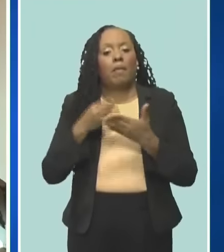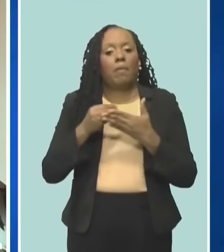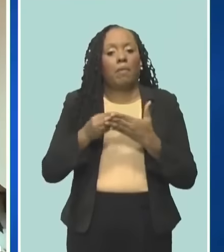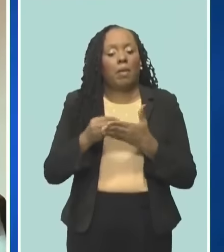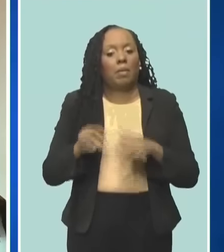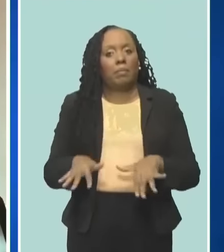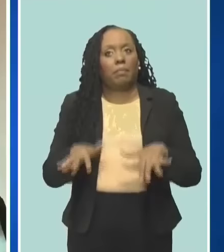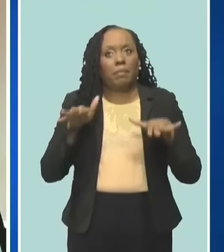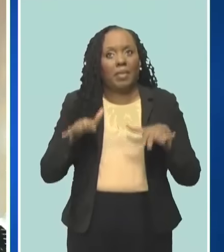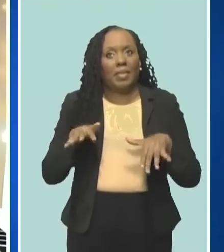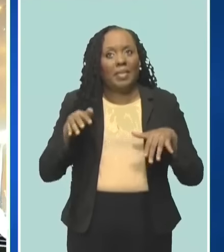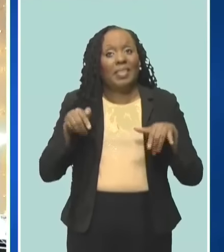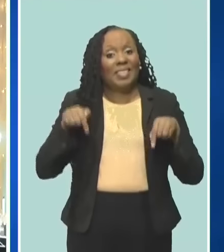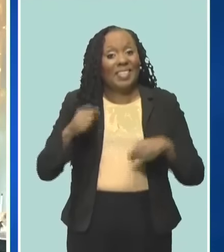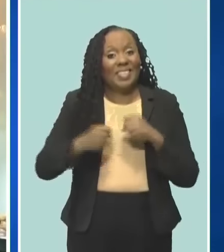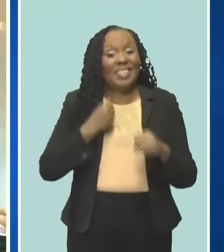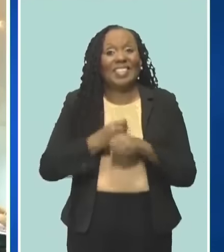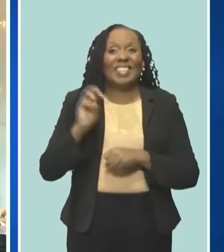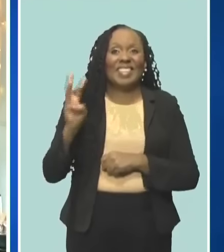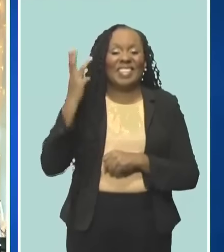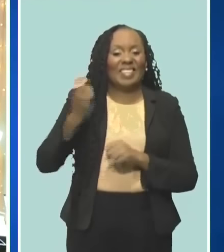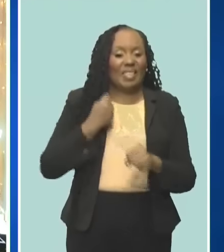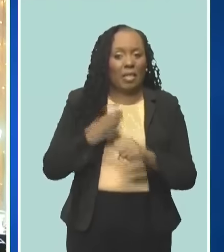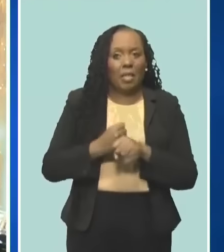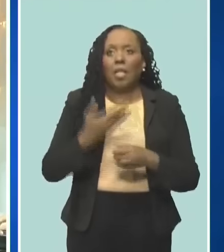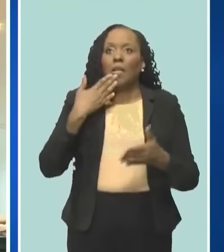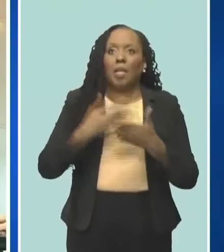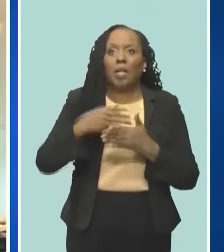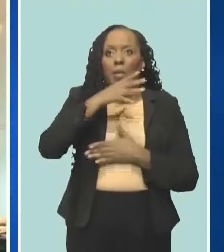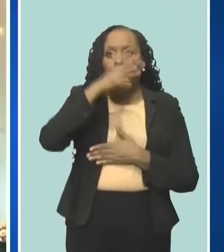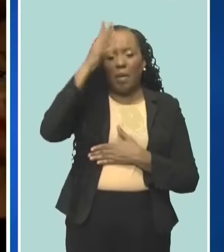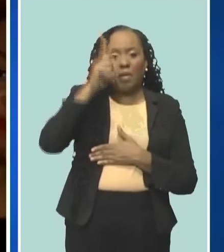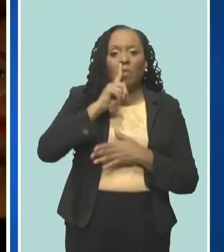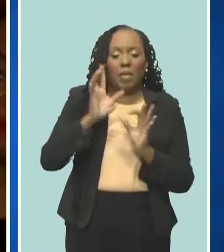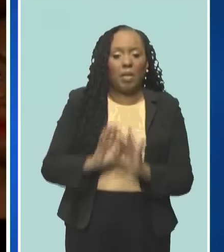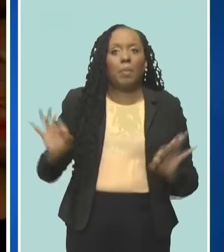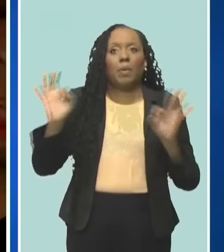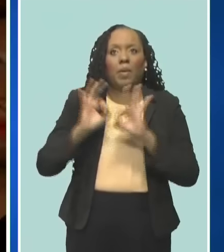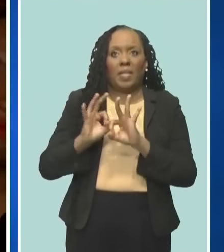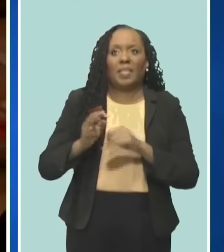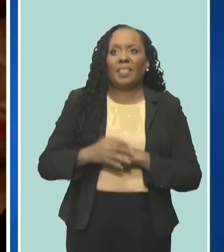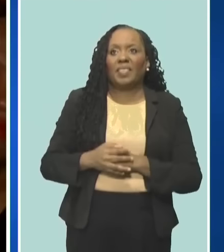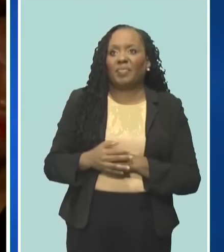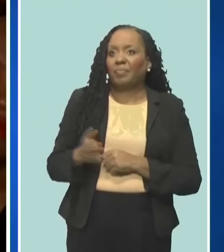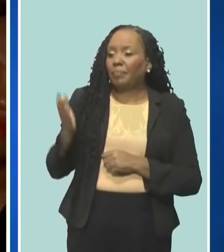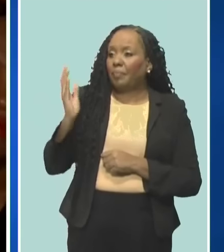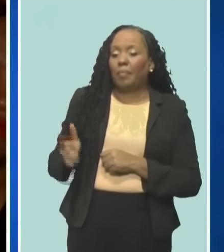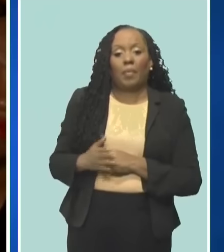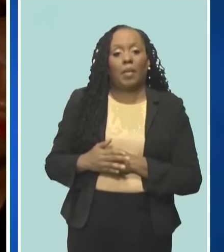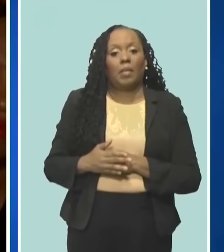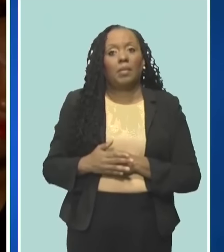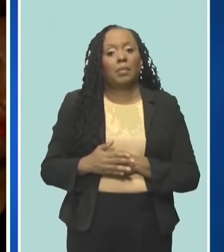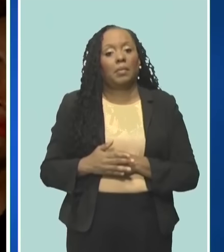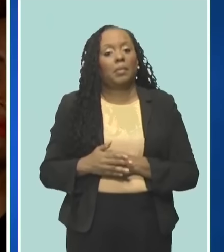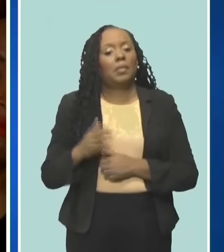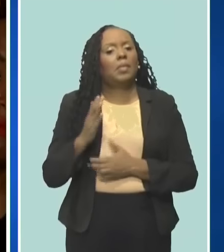6. He says good parenting is one of the main areas of focus. Lack of quality parenting